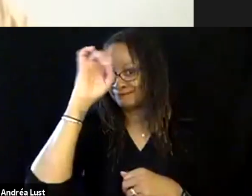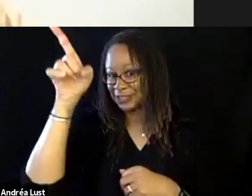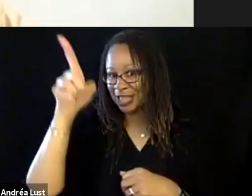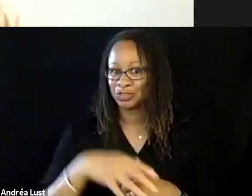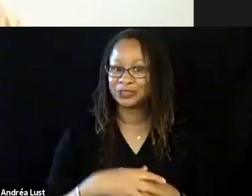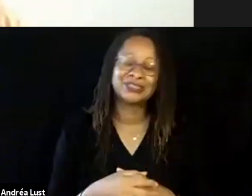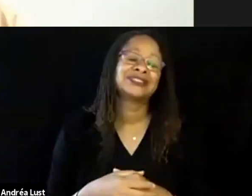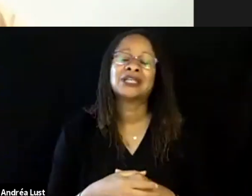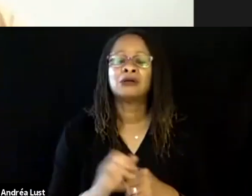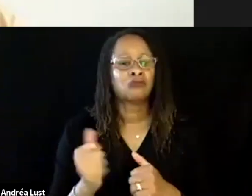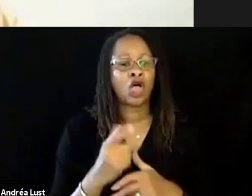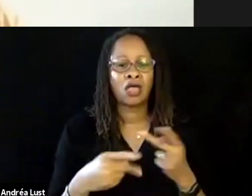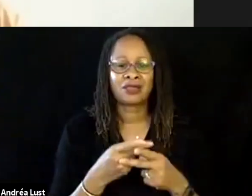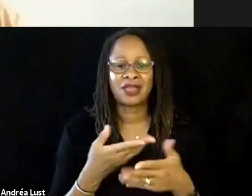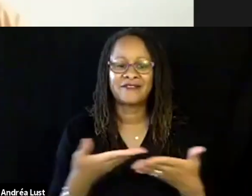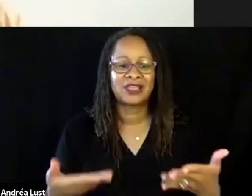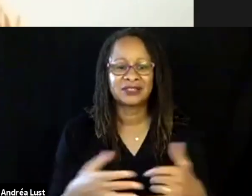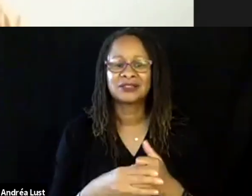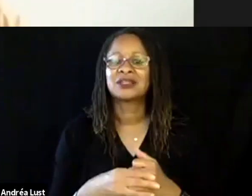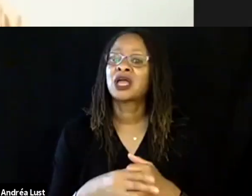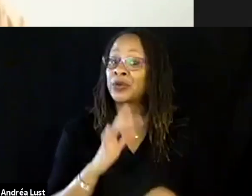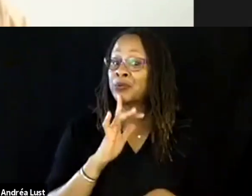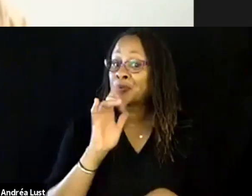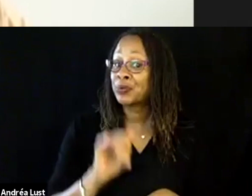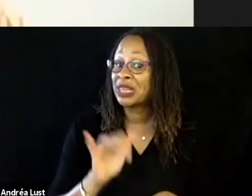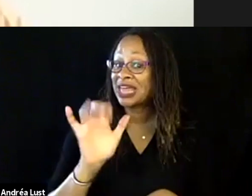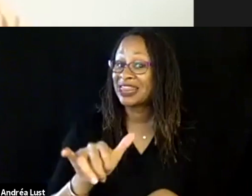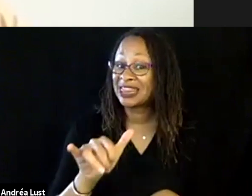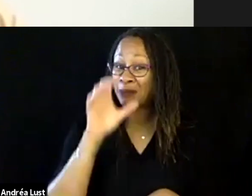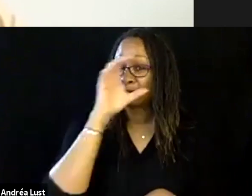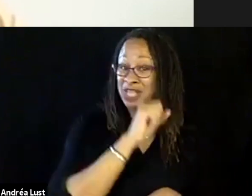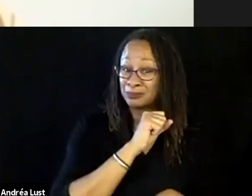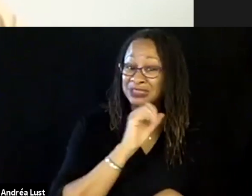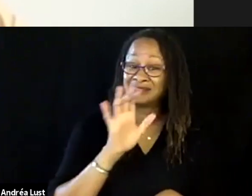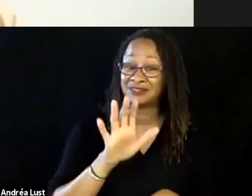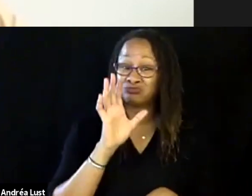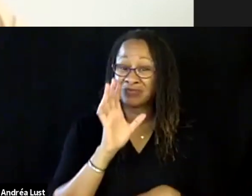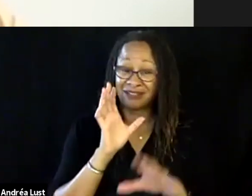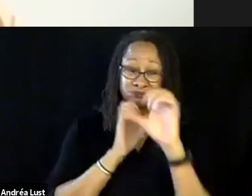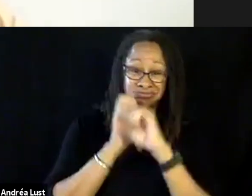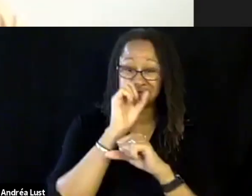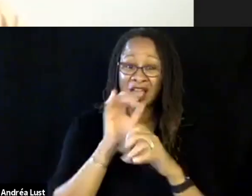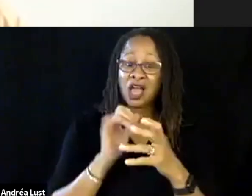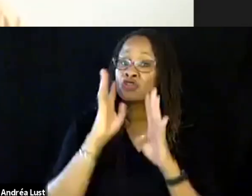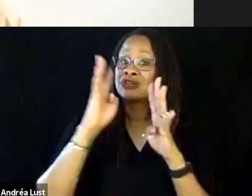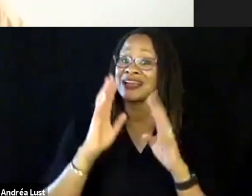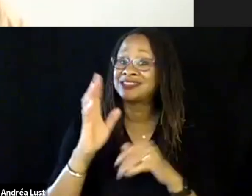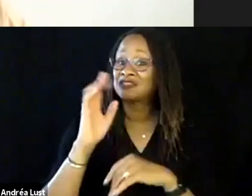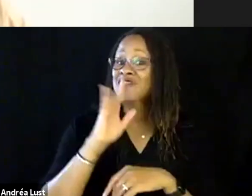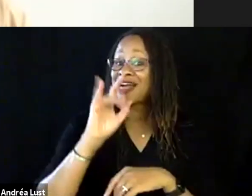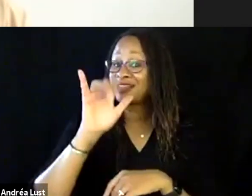intellectually, and all kinds of things. And really that presumptiveness creates a reality in which